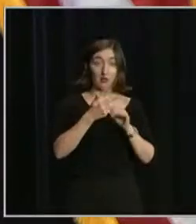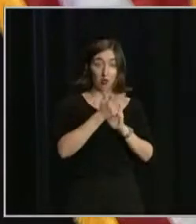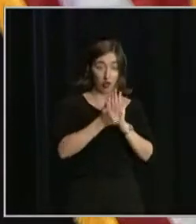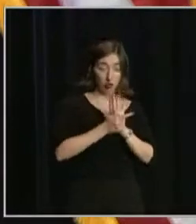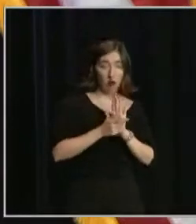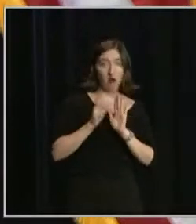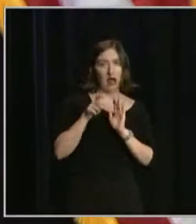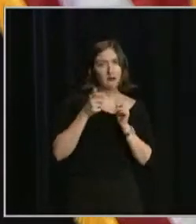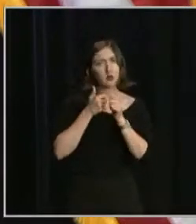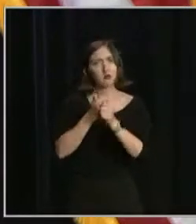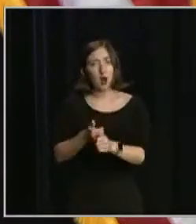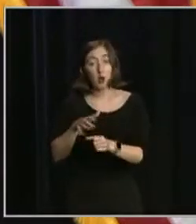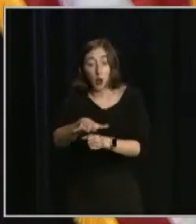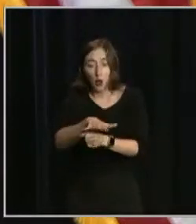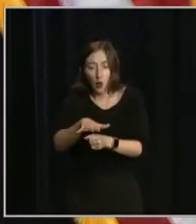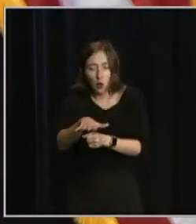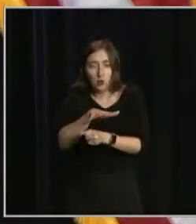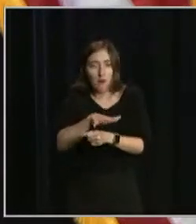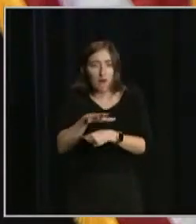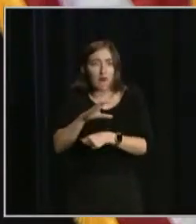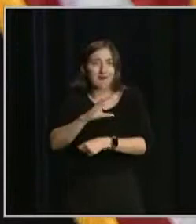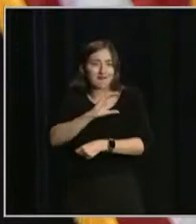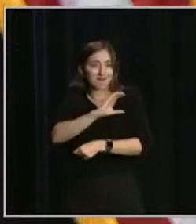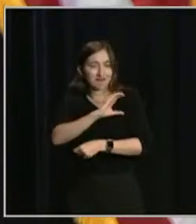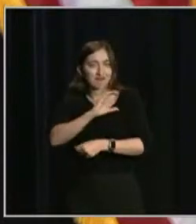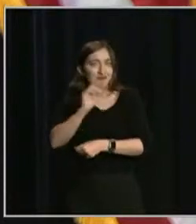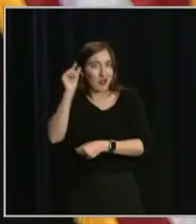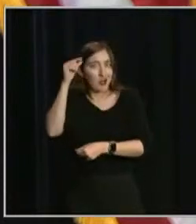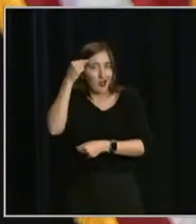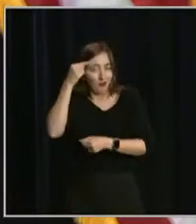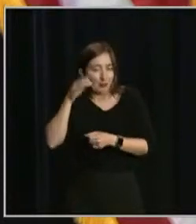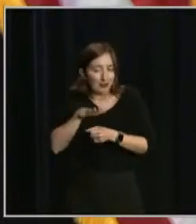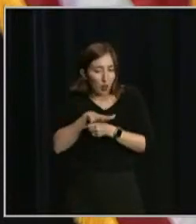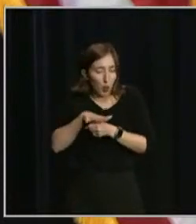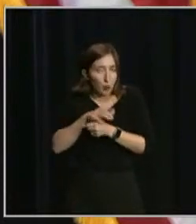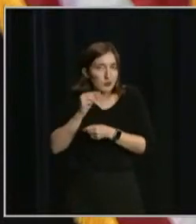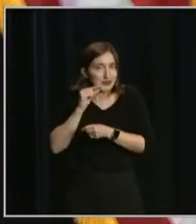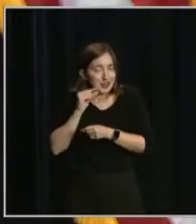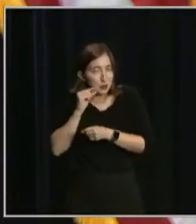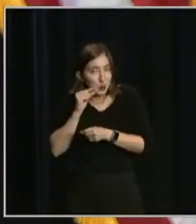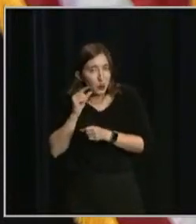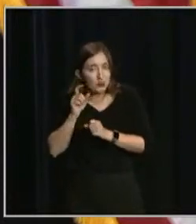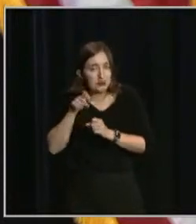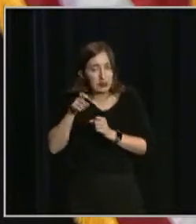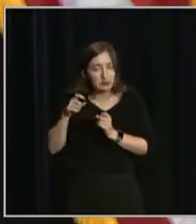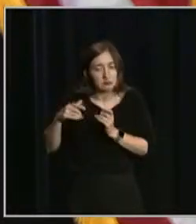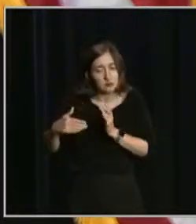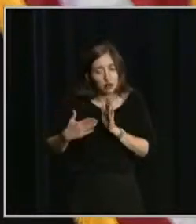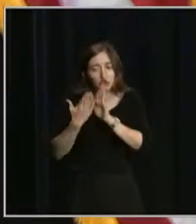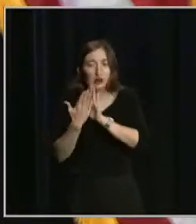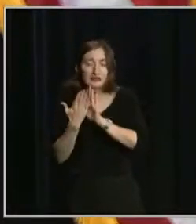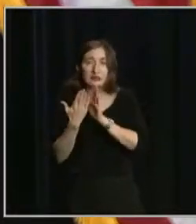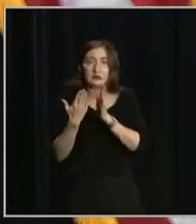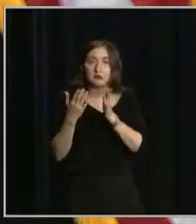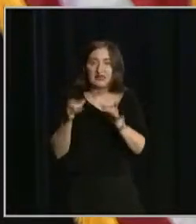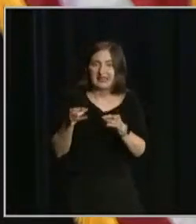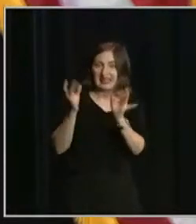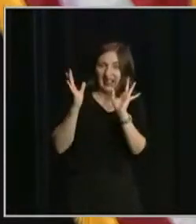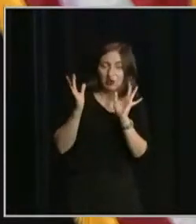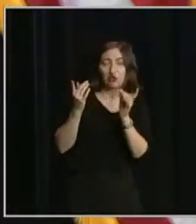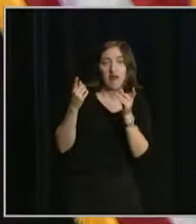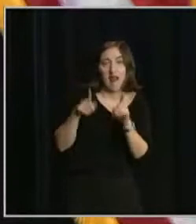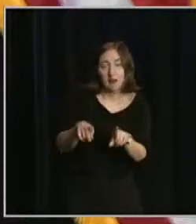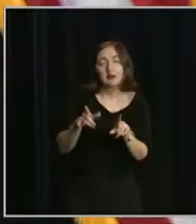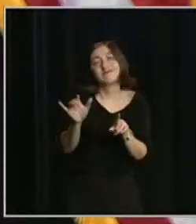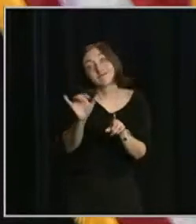the ability to act, to mitigate, to address a disaster, to respond to a